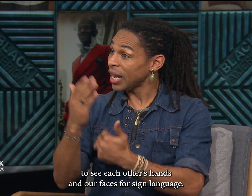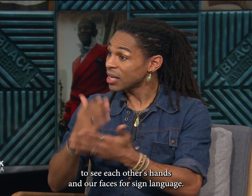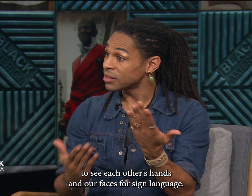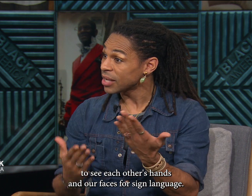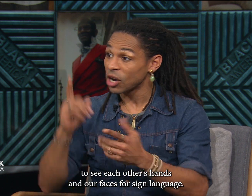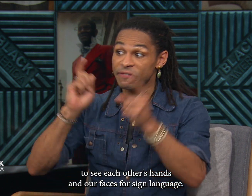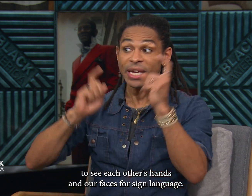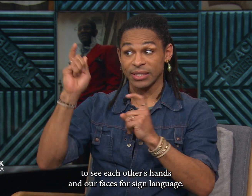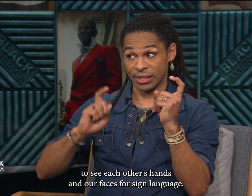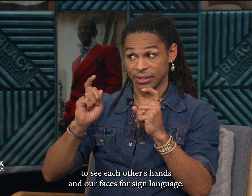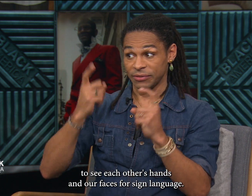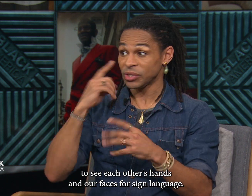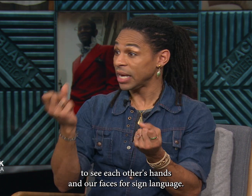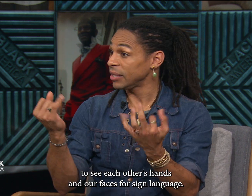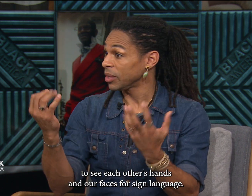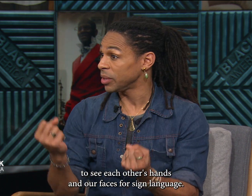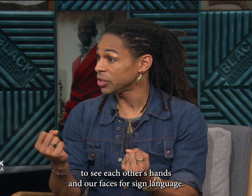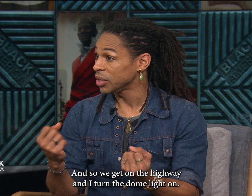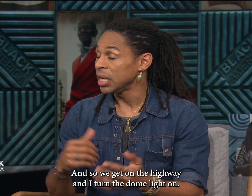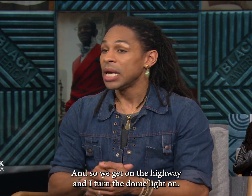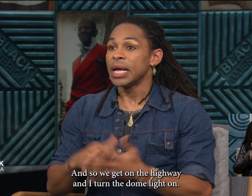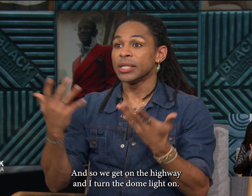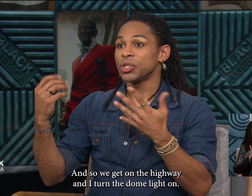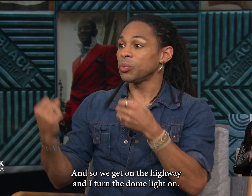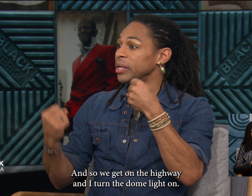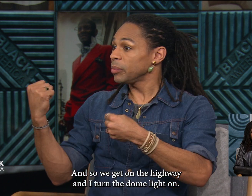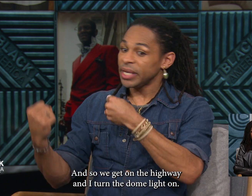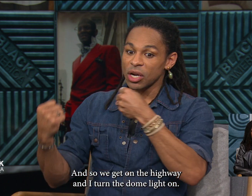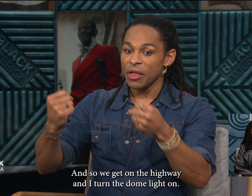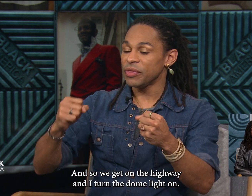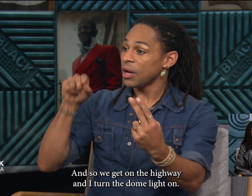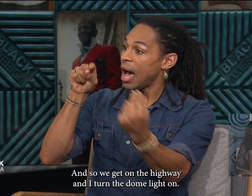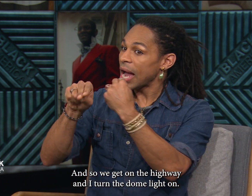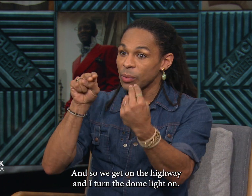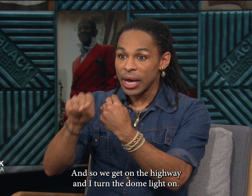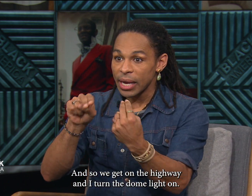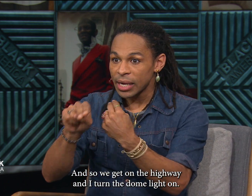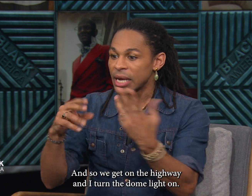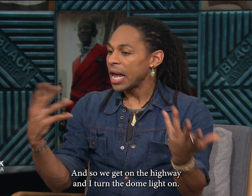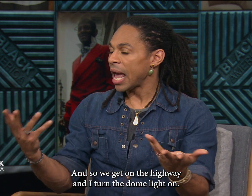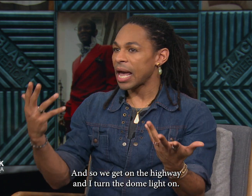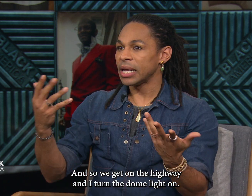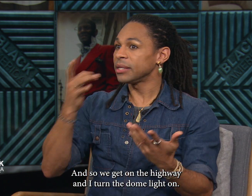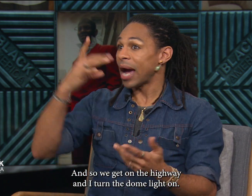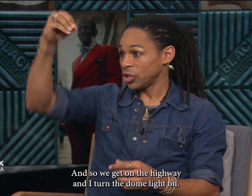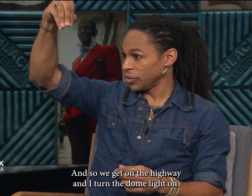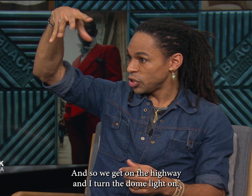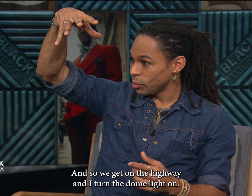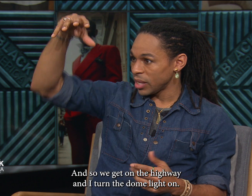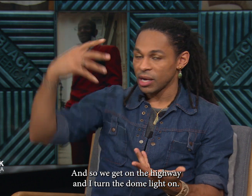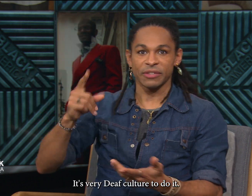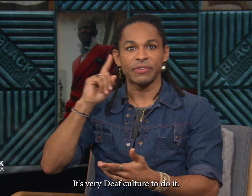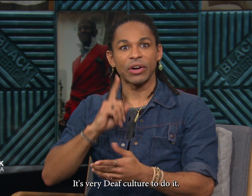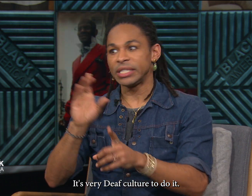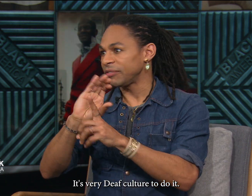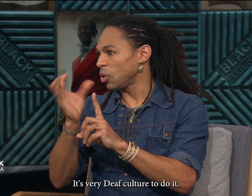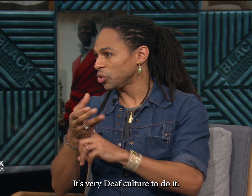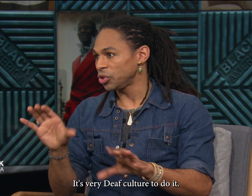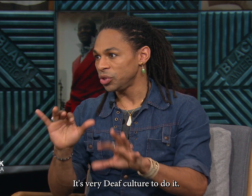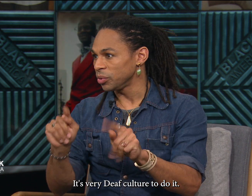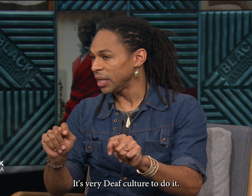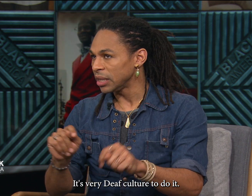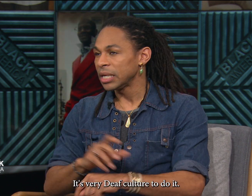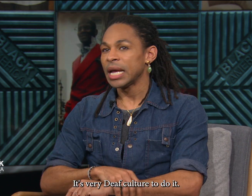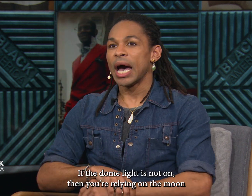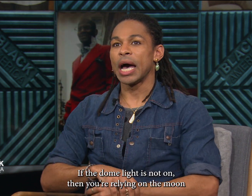see each other's hands and our faces for sign language. And so we get on the highway, and I turn the dome light on. It's very deaf